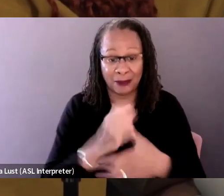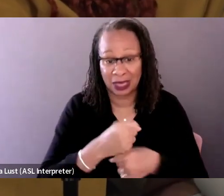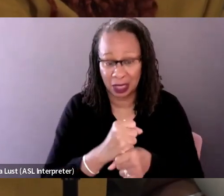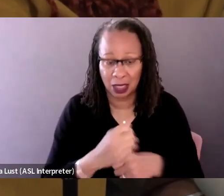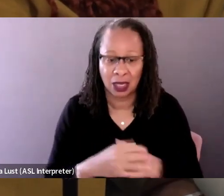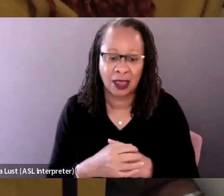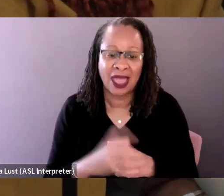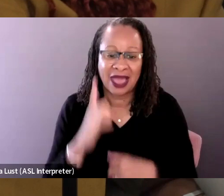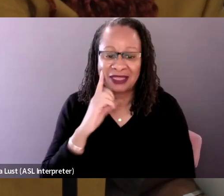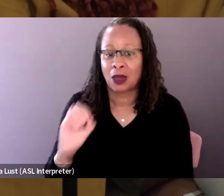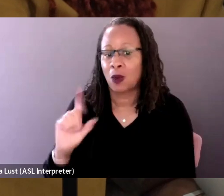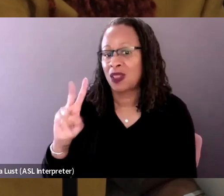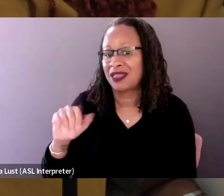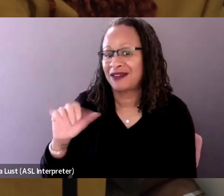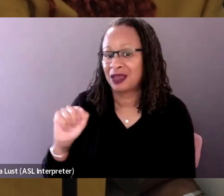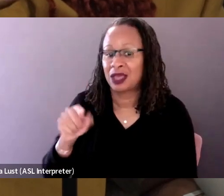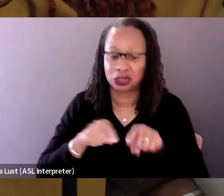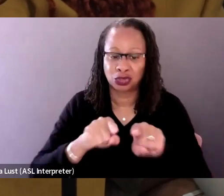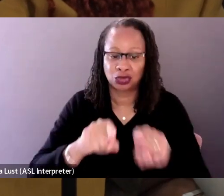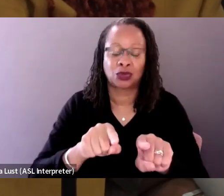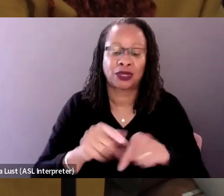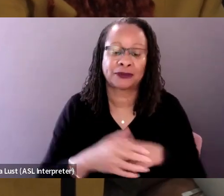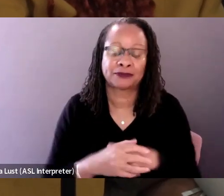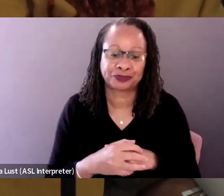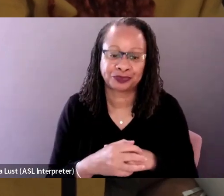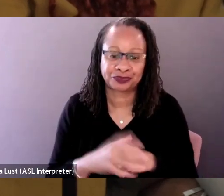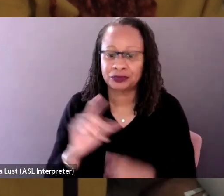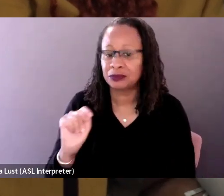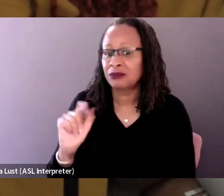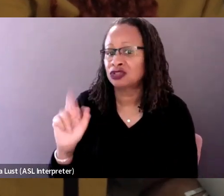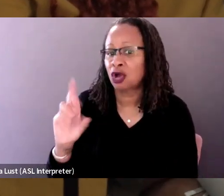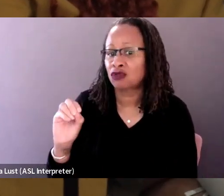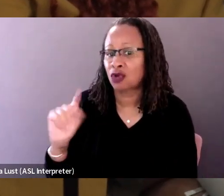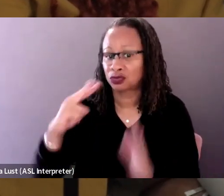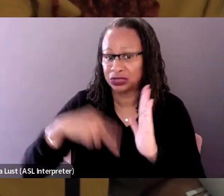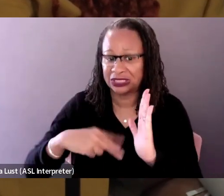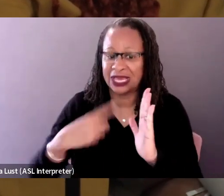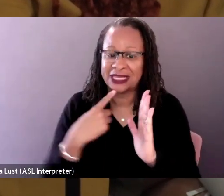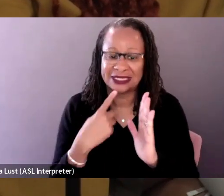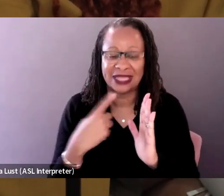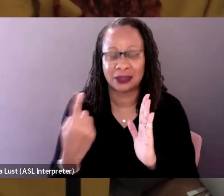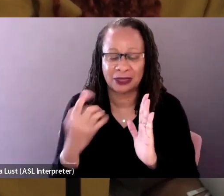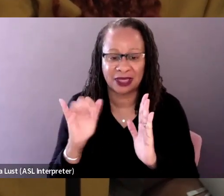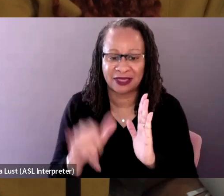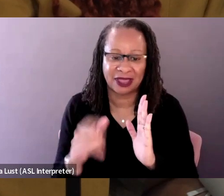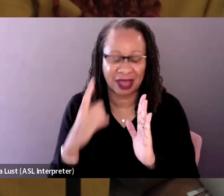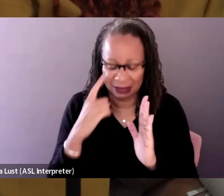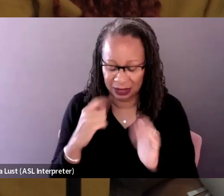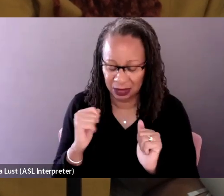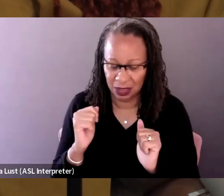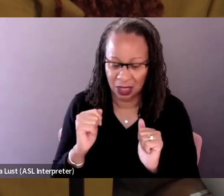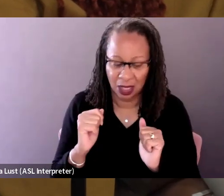Olivia during the tarot reading says something that I think she